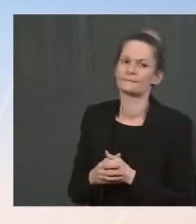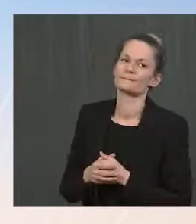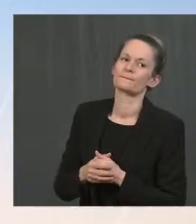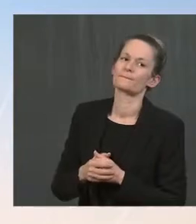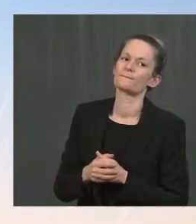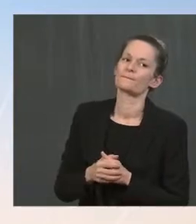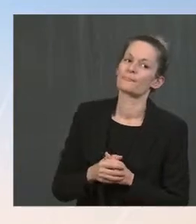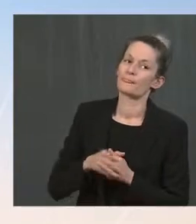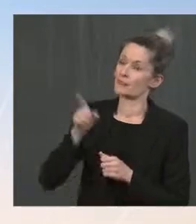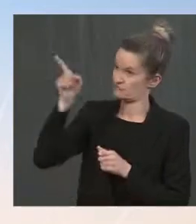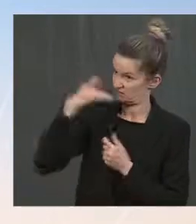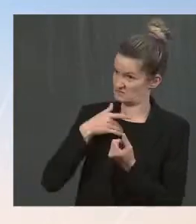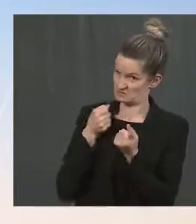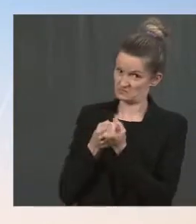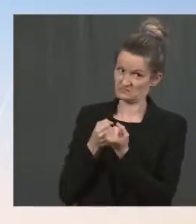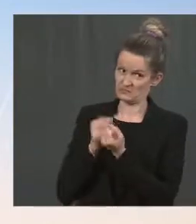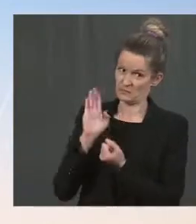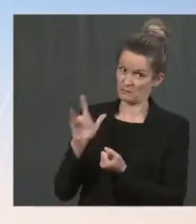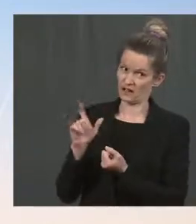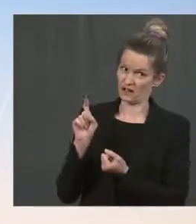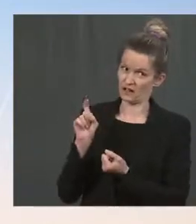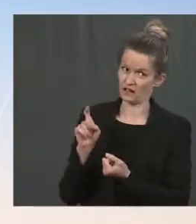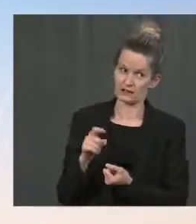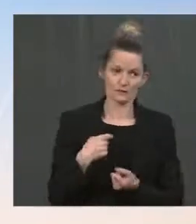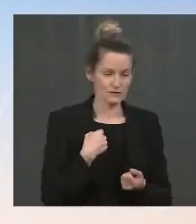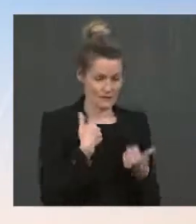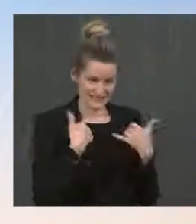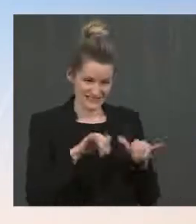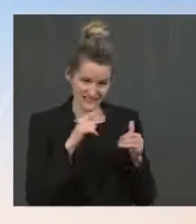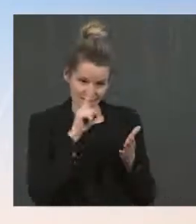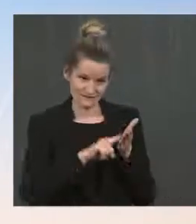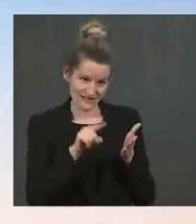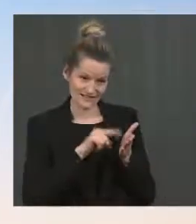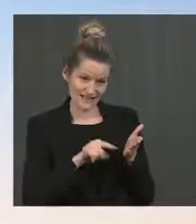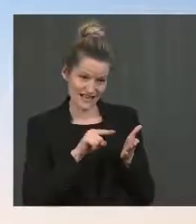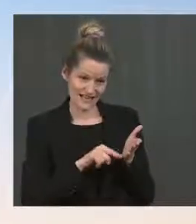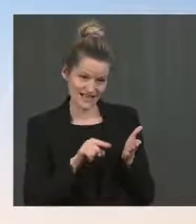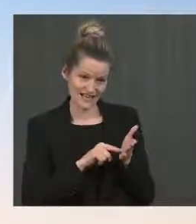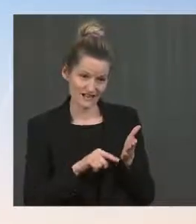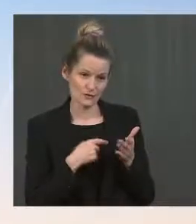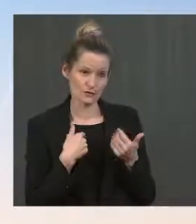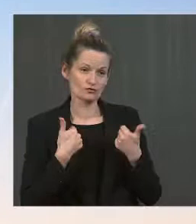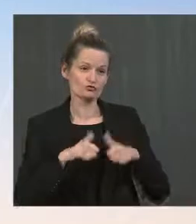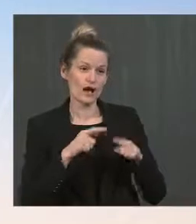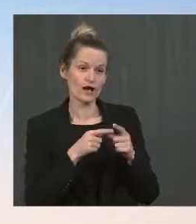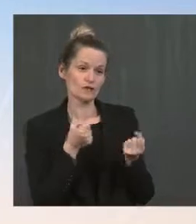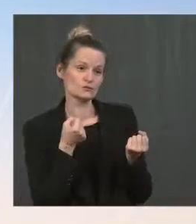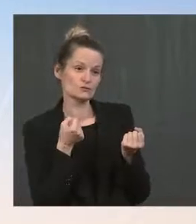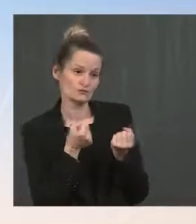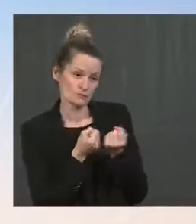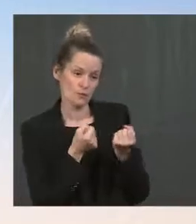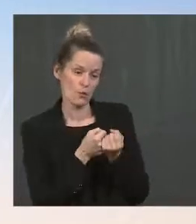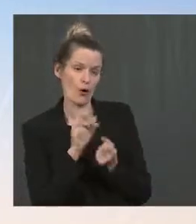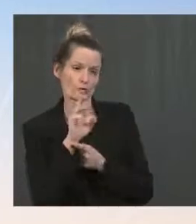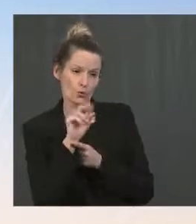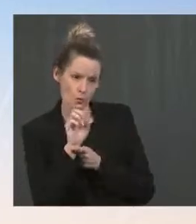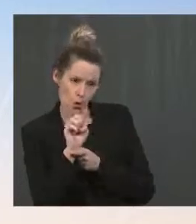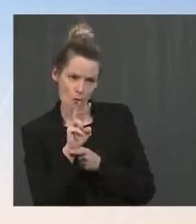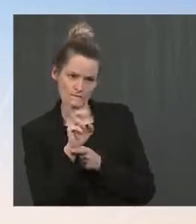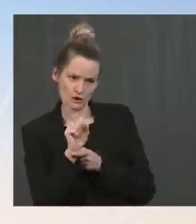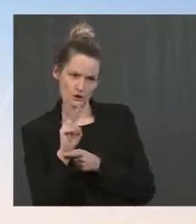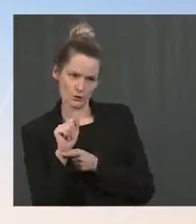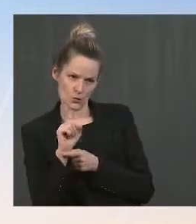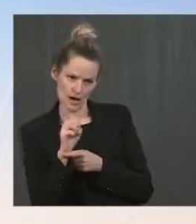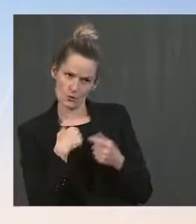vehicle we're going to support, but we still support codifying Roe v. Wade. And there are reports that Senator Manchin will only support as much as $1.5 trillion